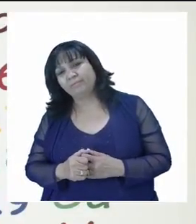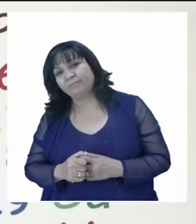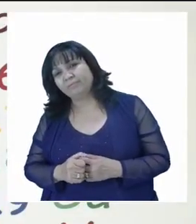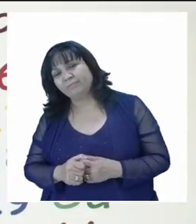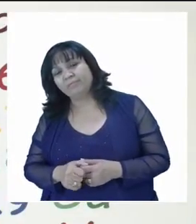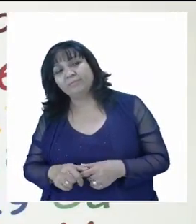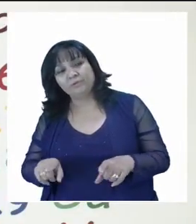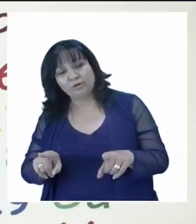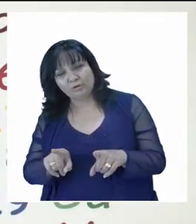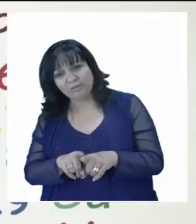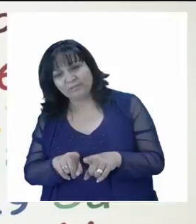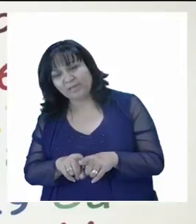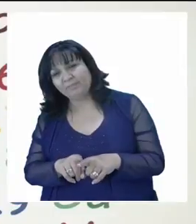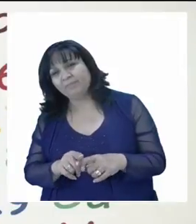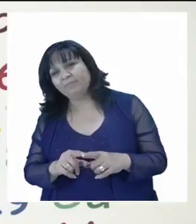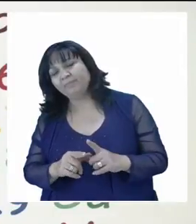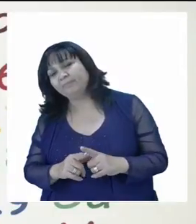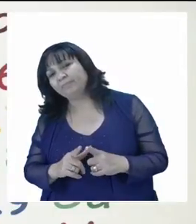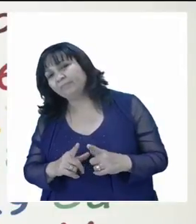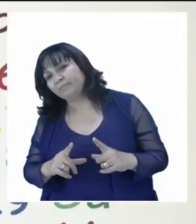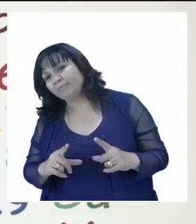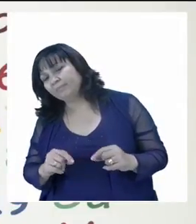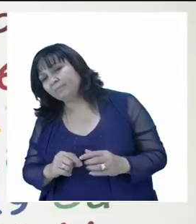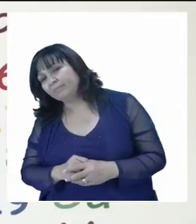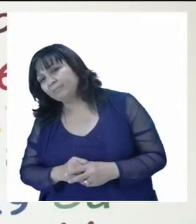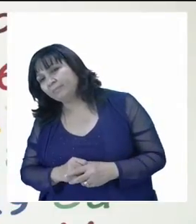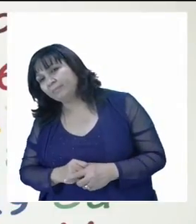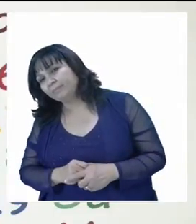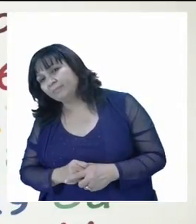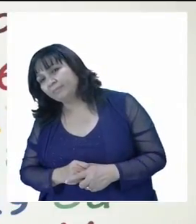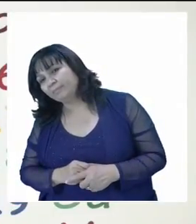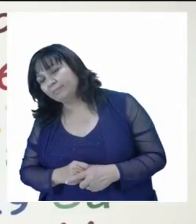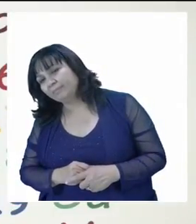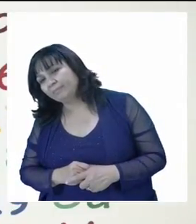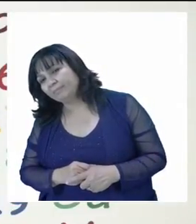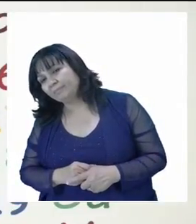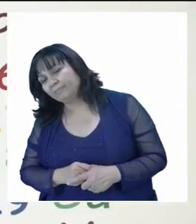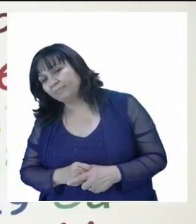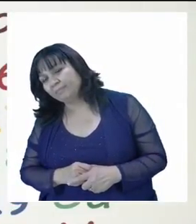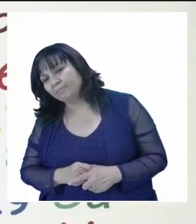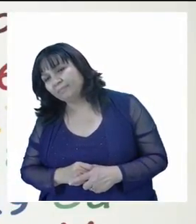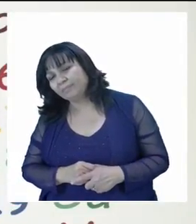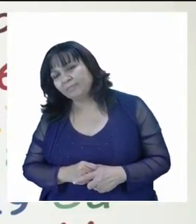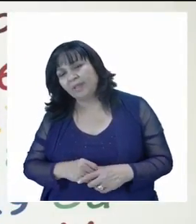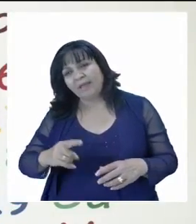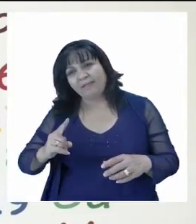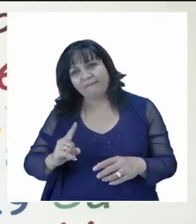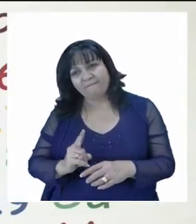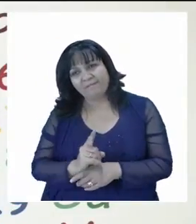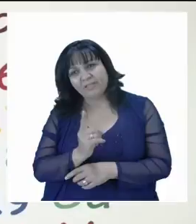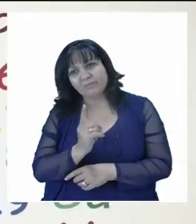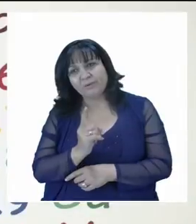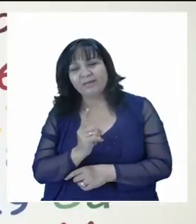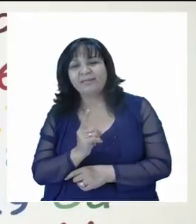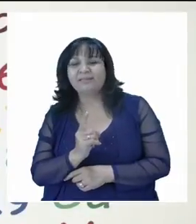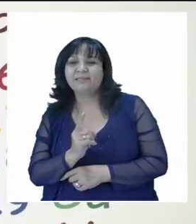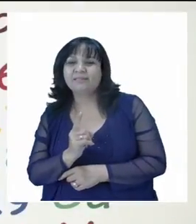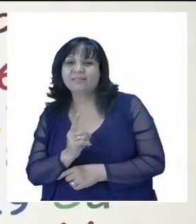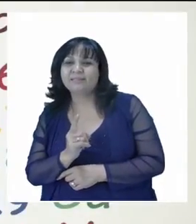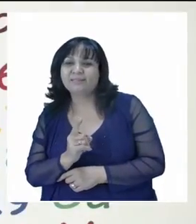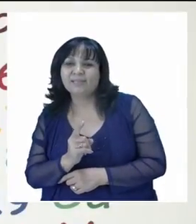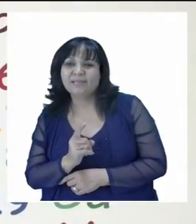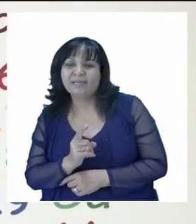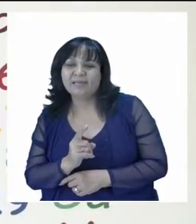shapes. Remember, we are looking for these shapes. The first shape we are looking for